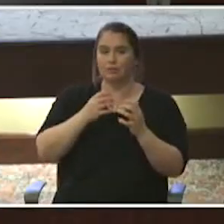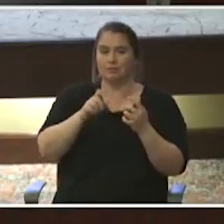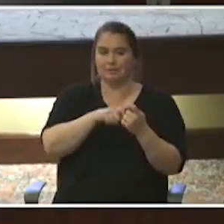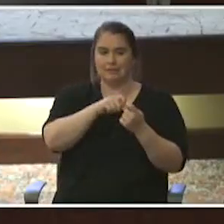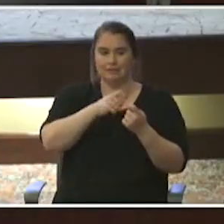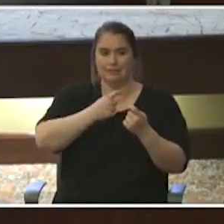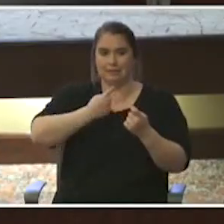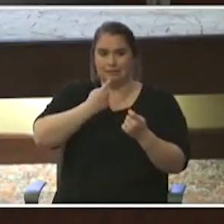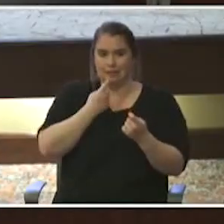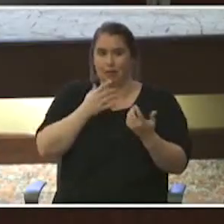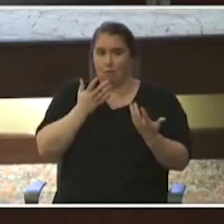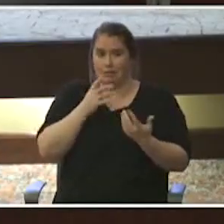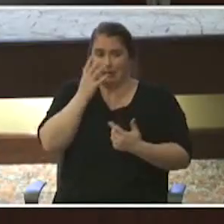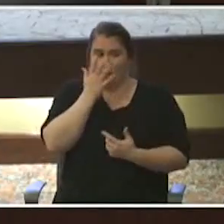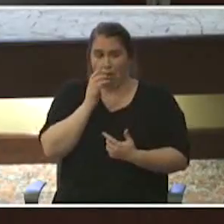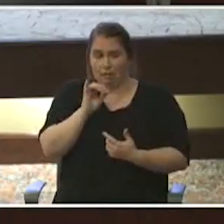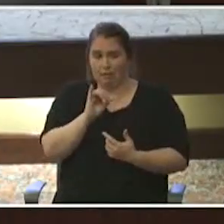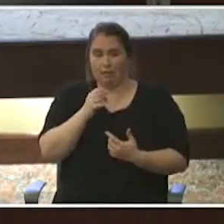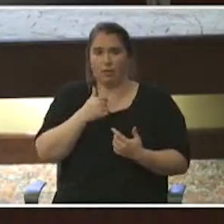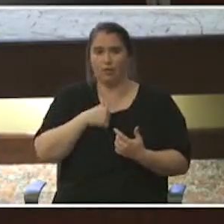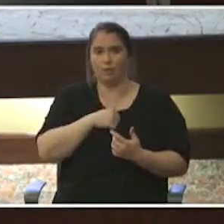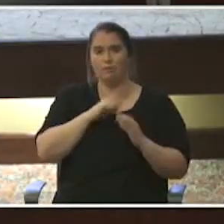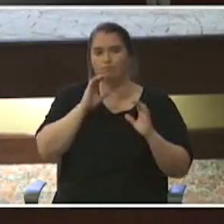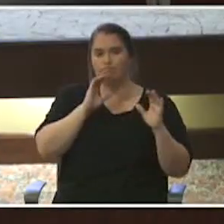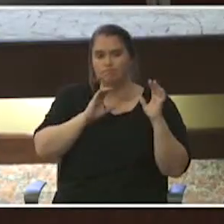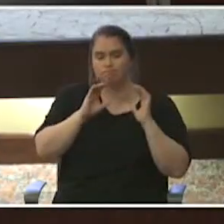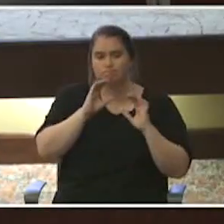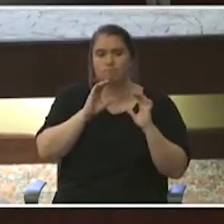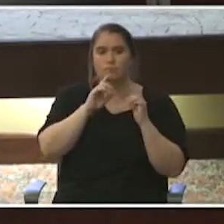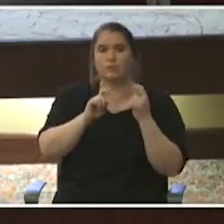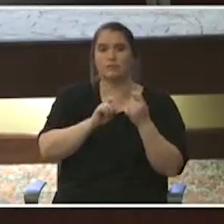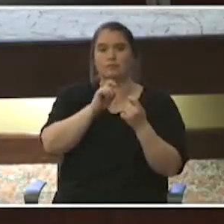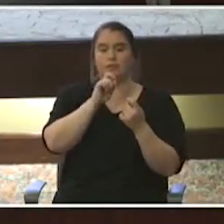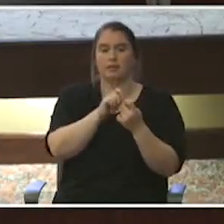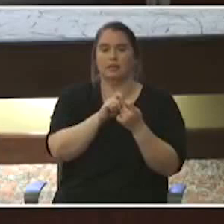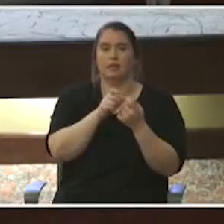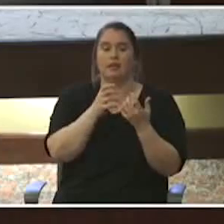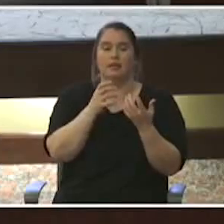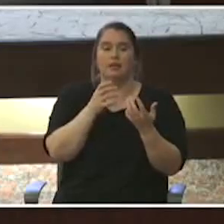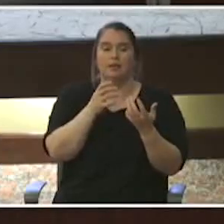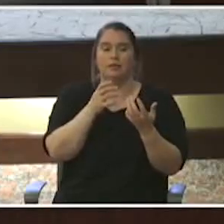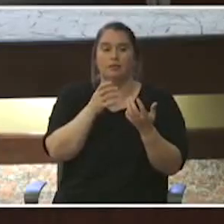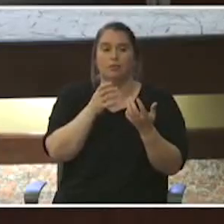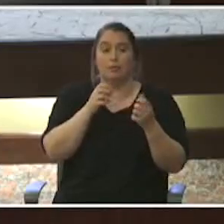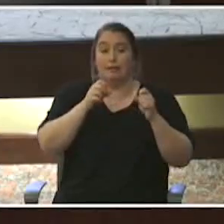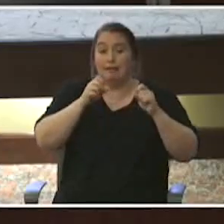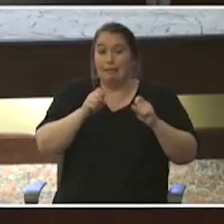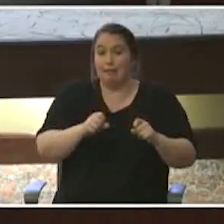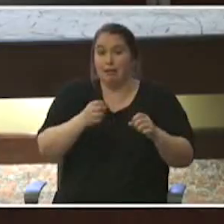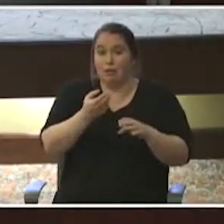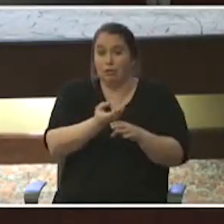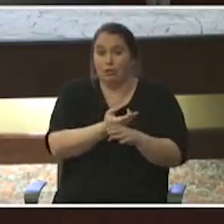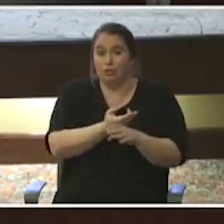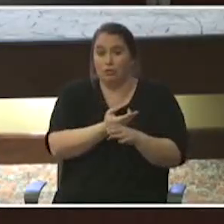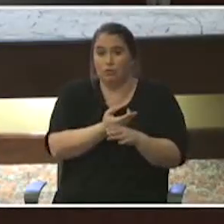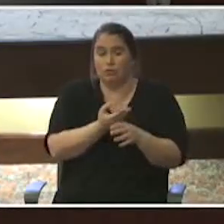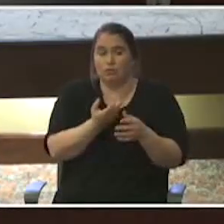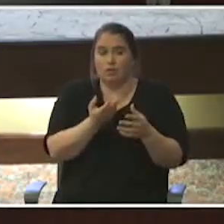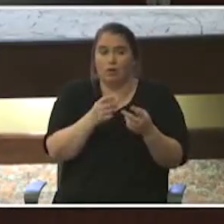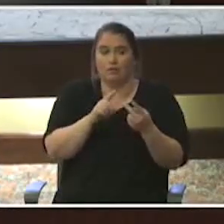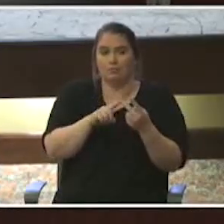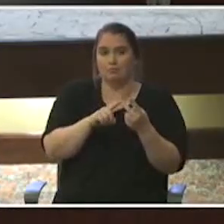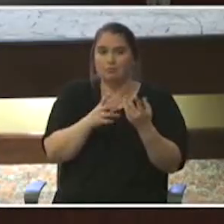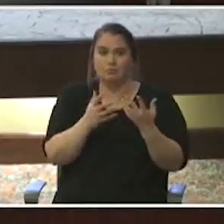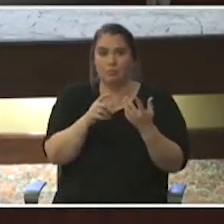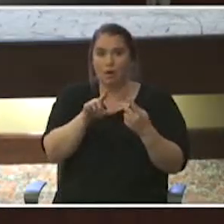as we look for, what to use Laura's analogy, what Legos can